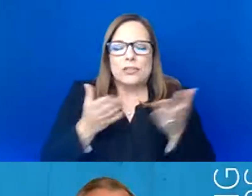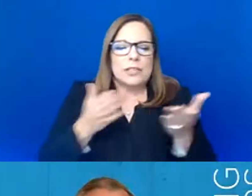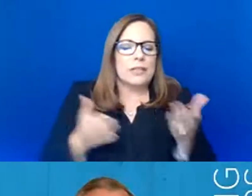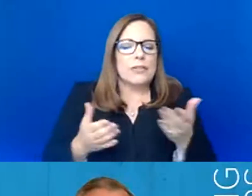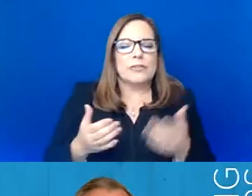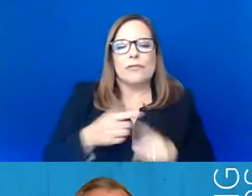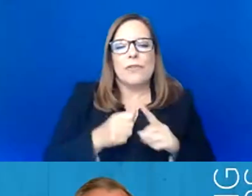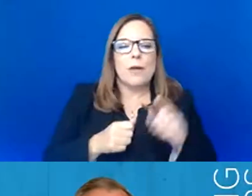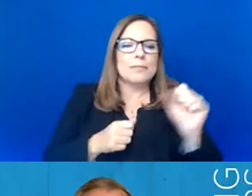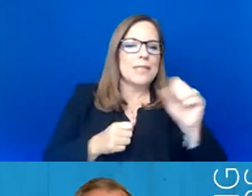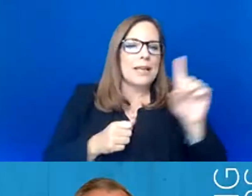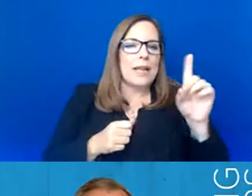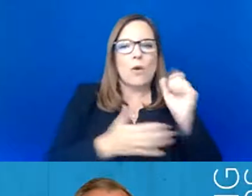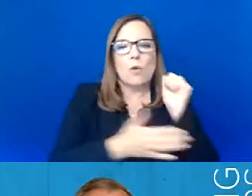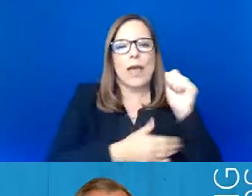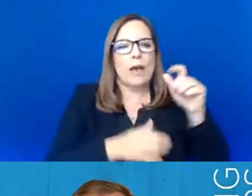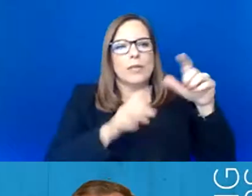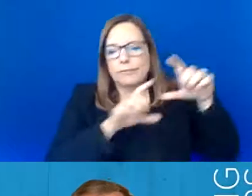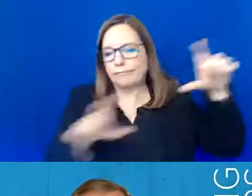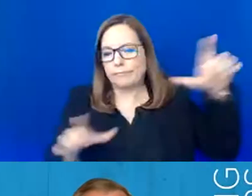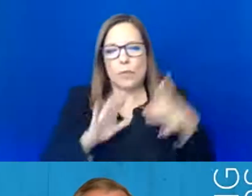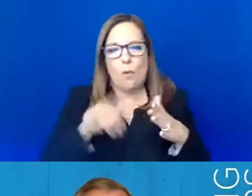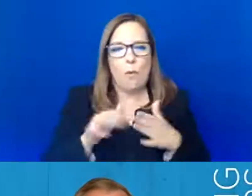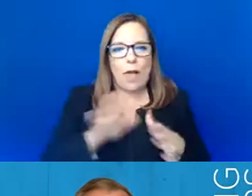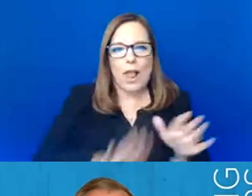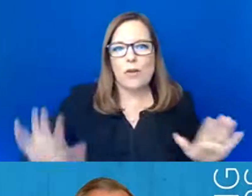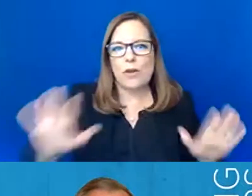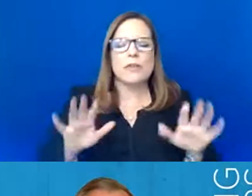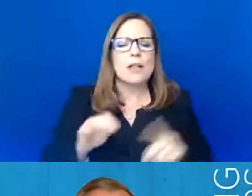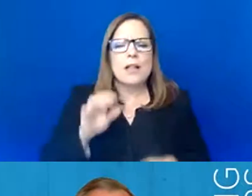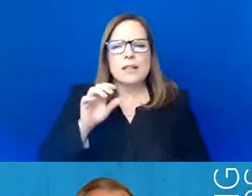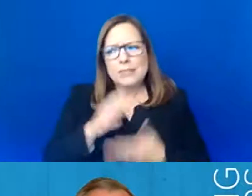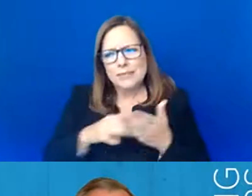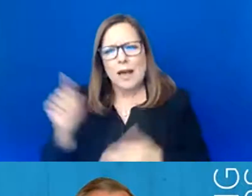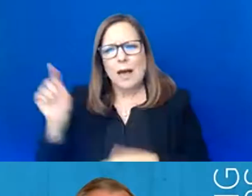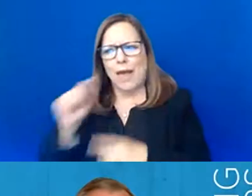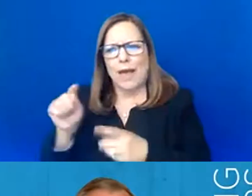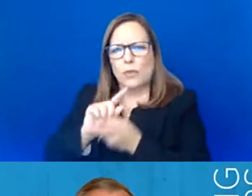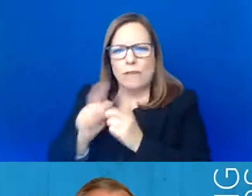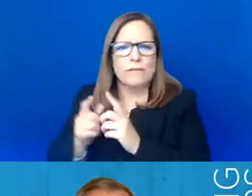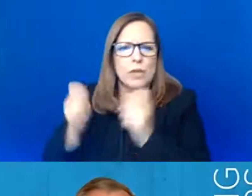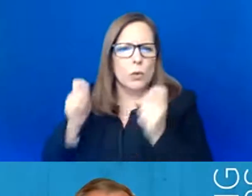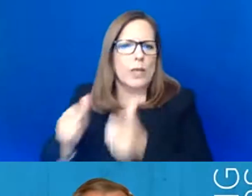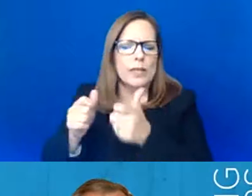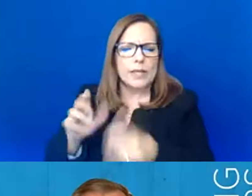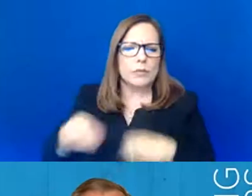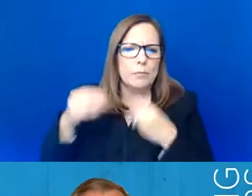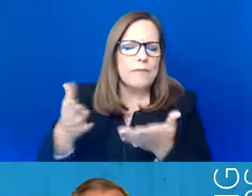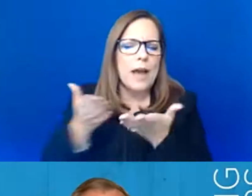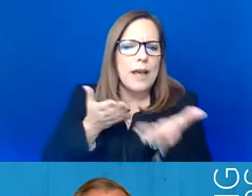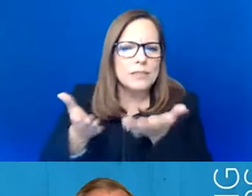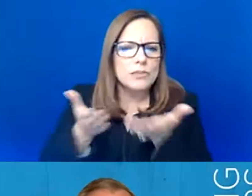others, and of course had to convert quickly to providing homebound and to-go